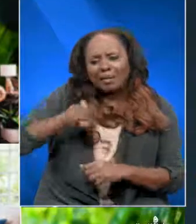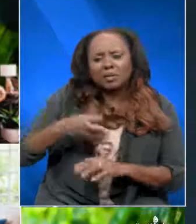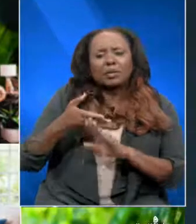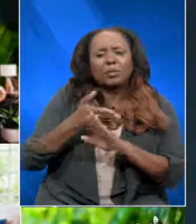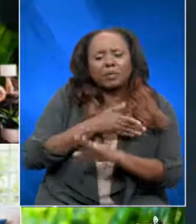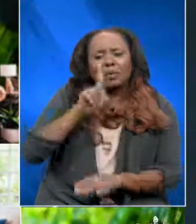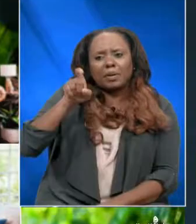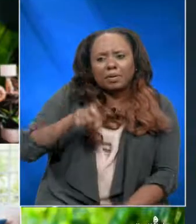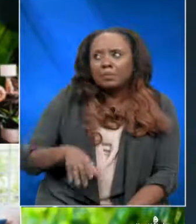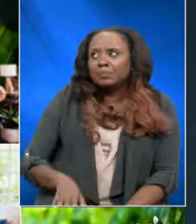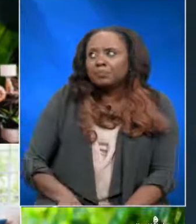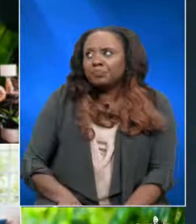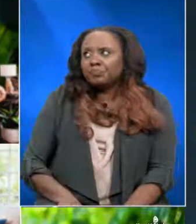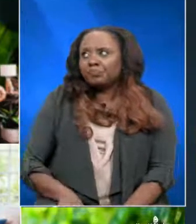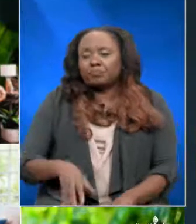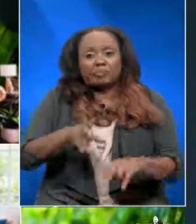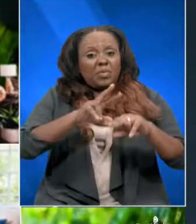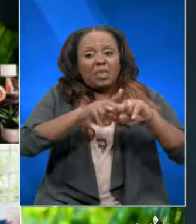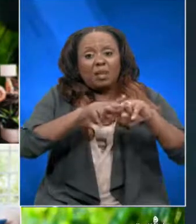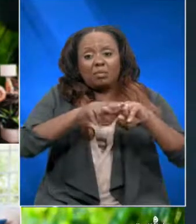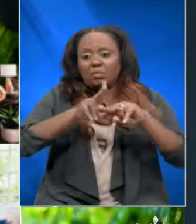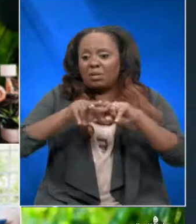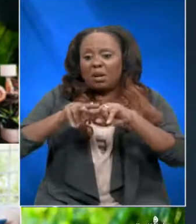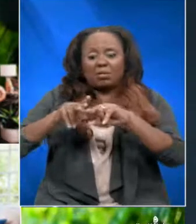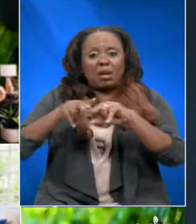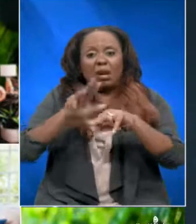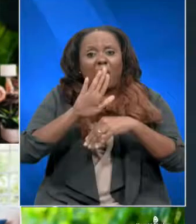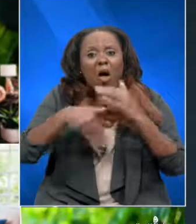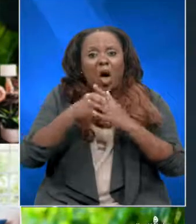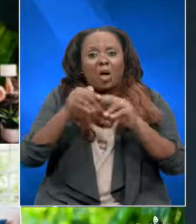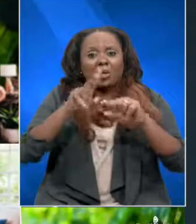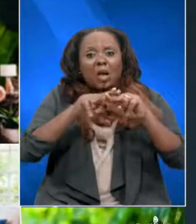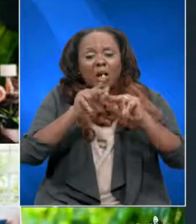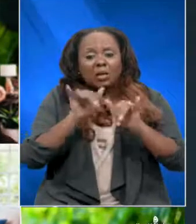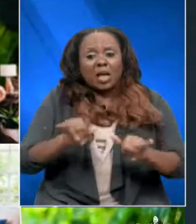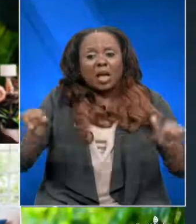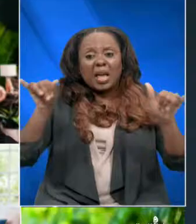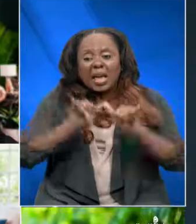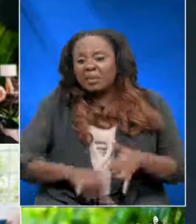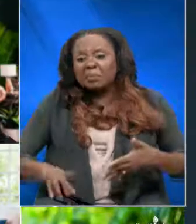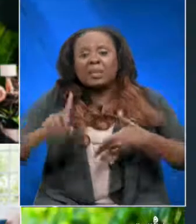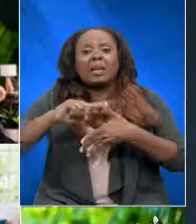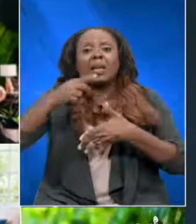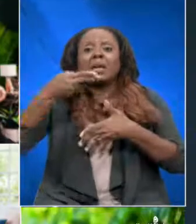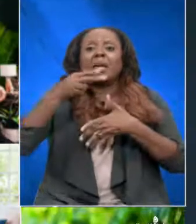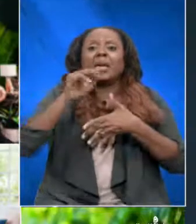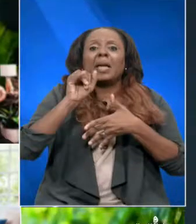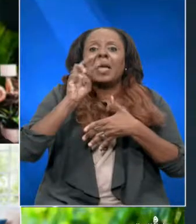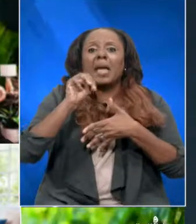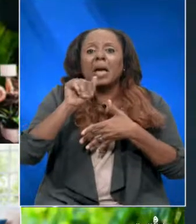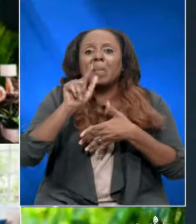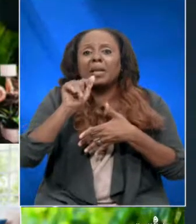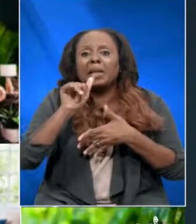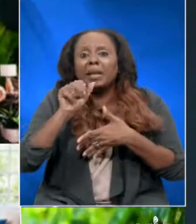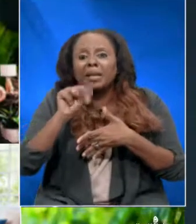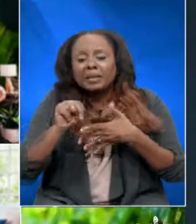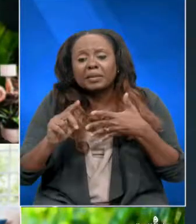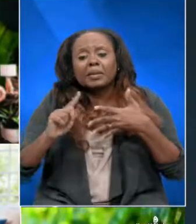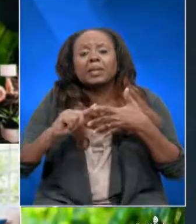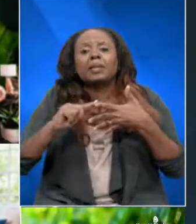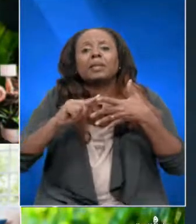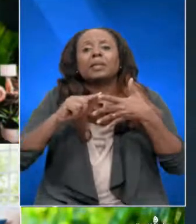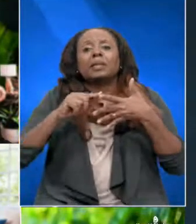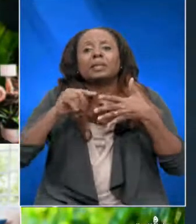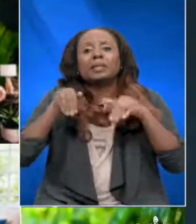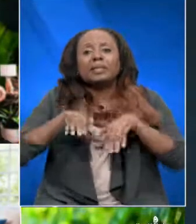a salt a salt a salt? And I say that because they've got Himalayan, they've got kosher, sea